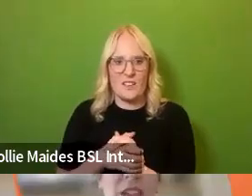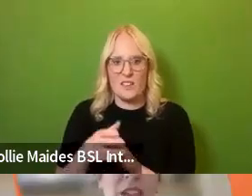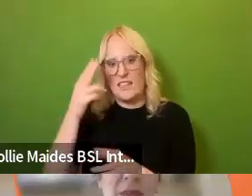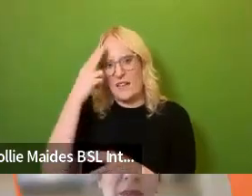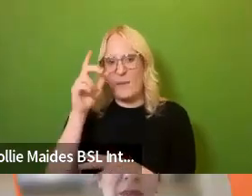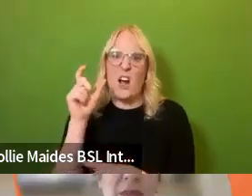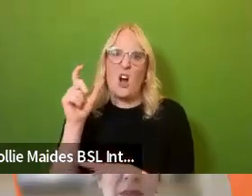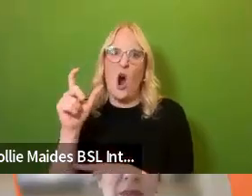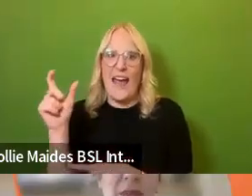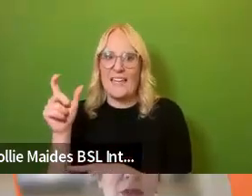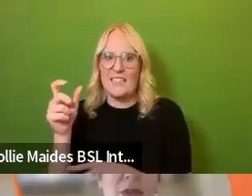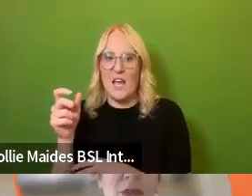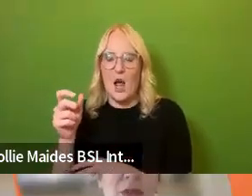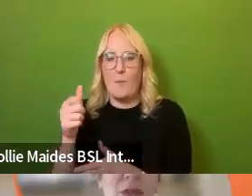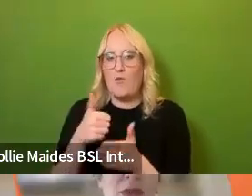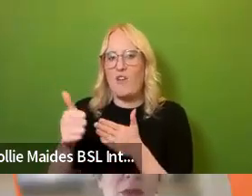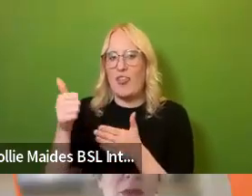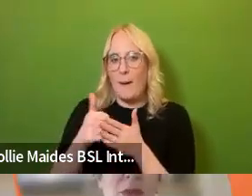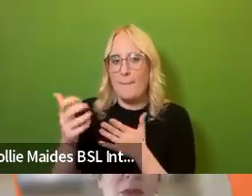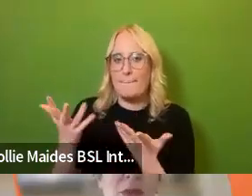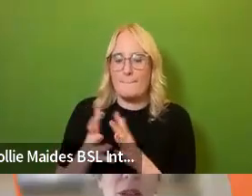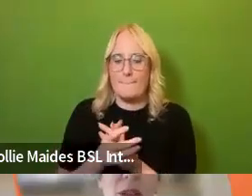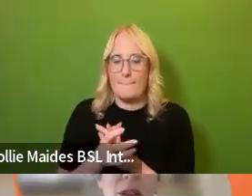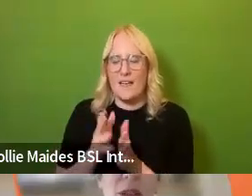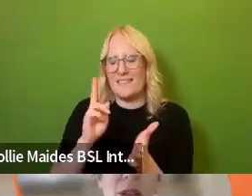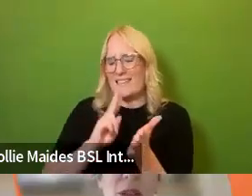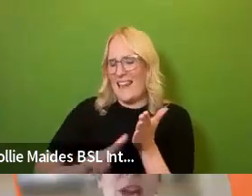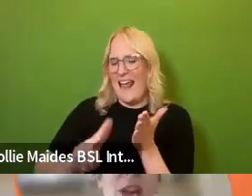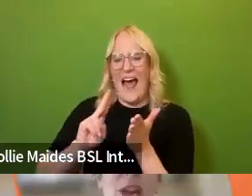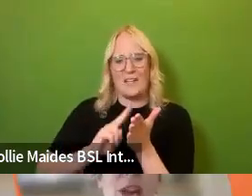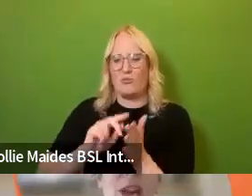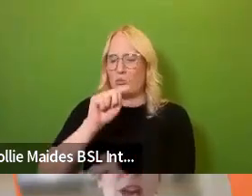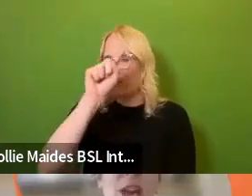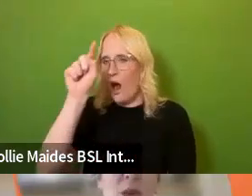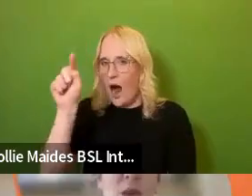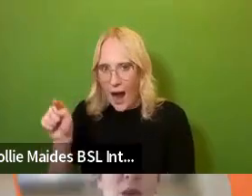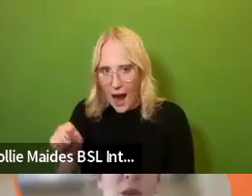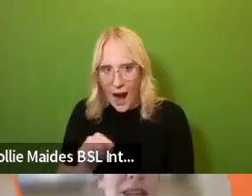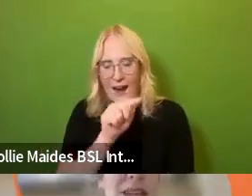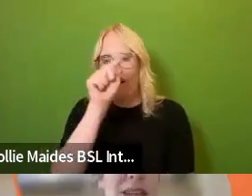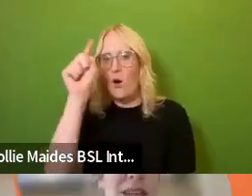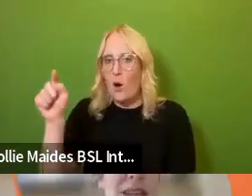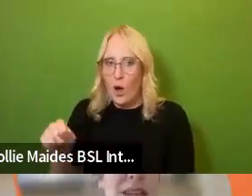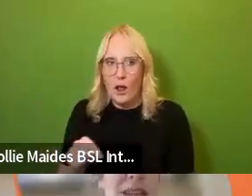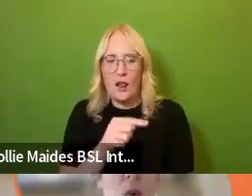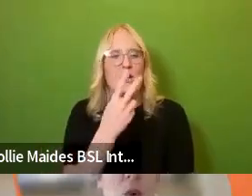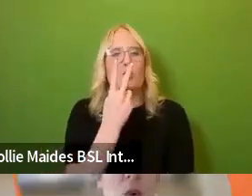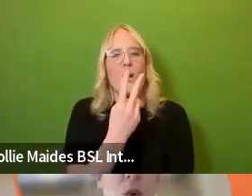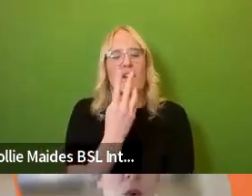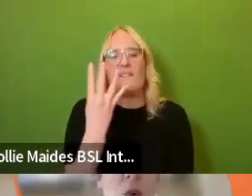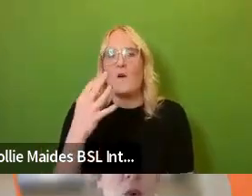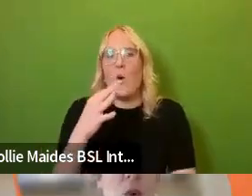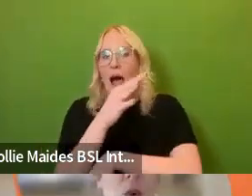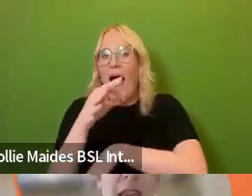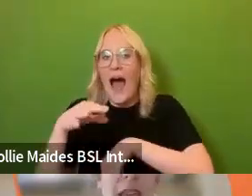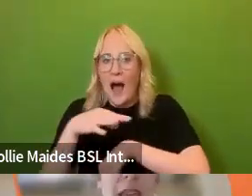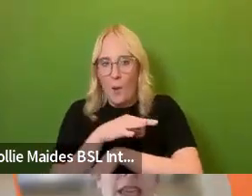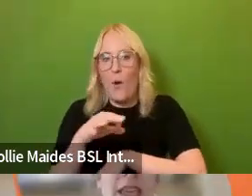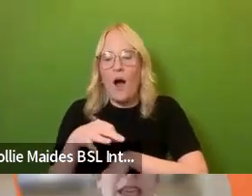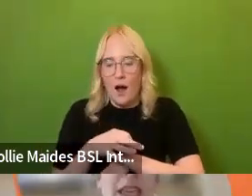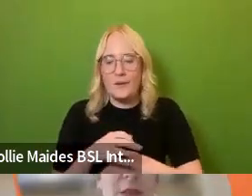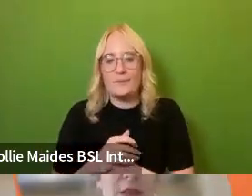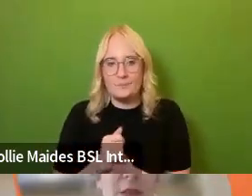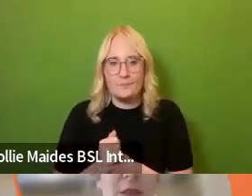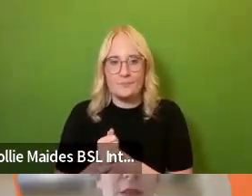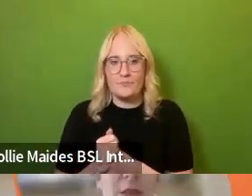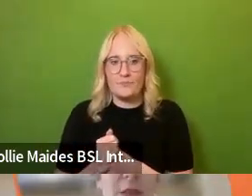rhythm. This is a natural 24-hour cycle that determines when your child feels alert or sleepy. It's